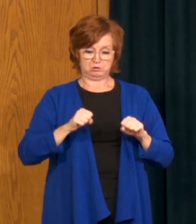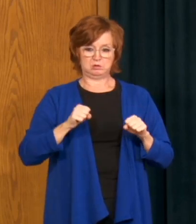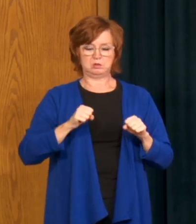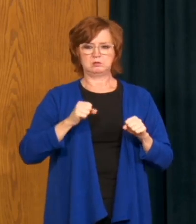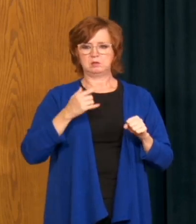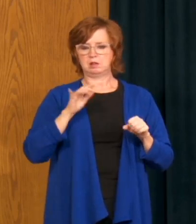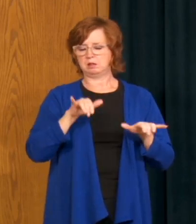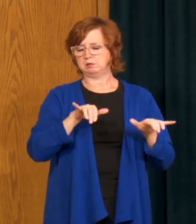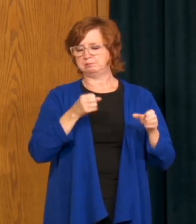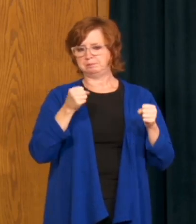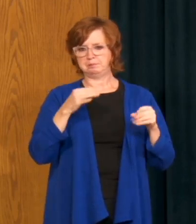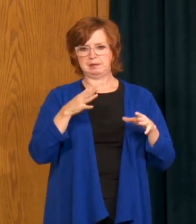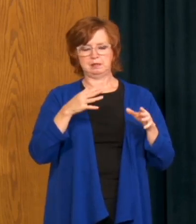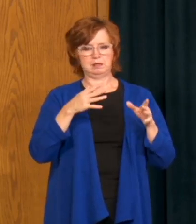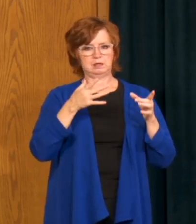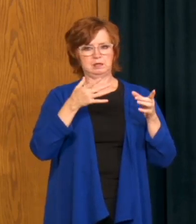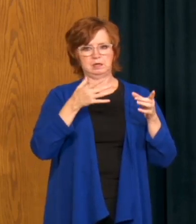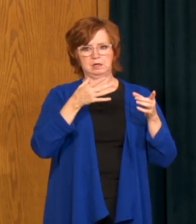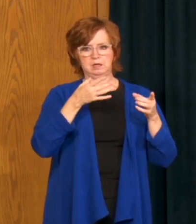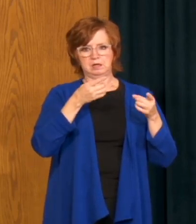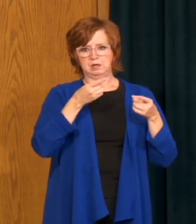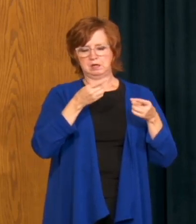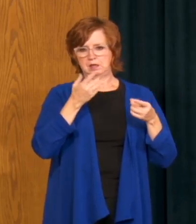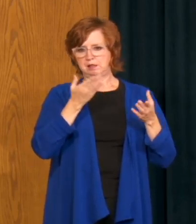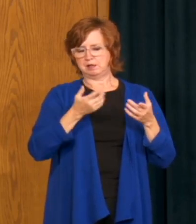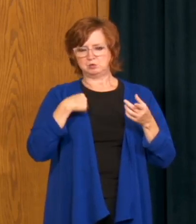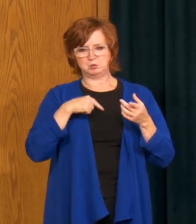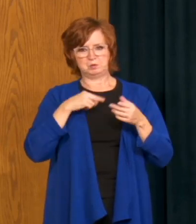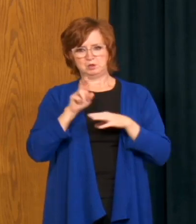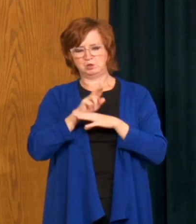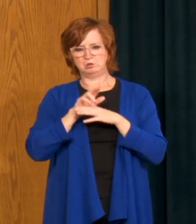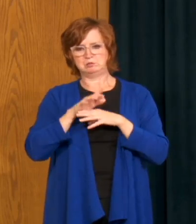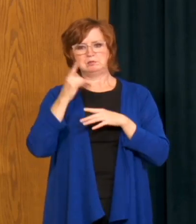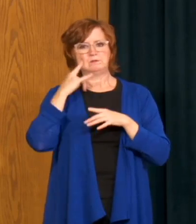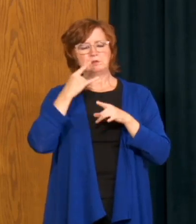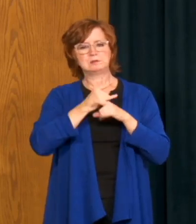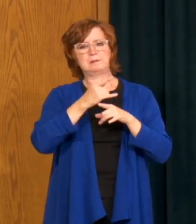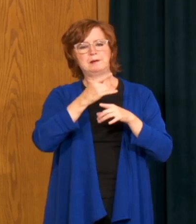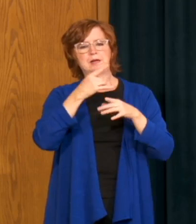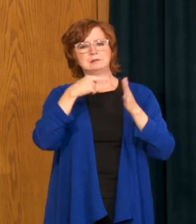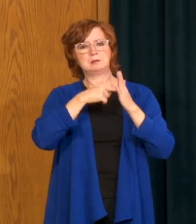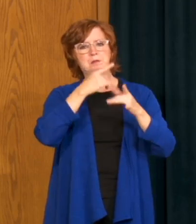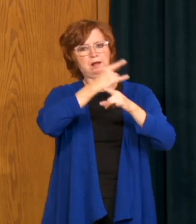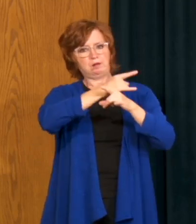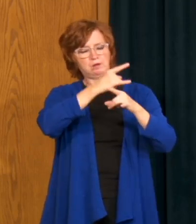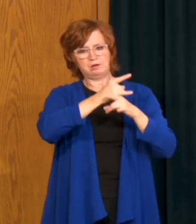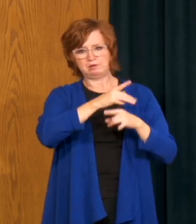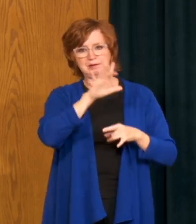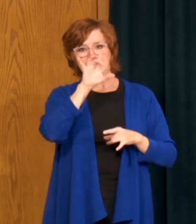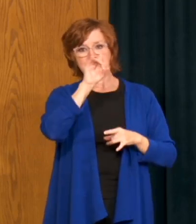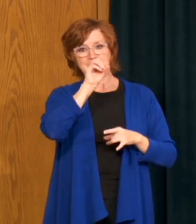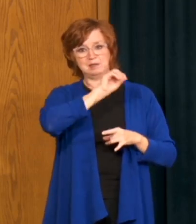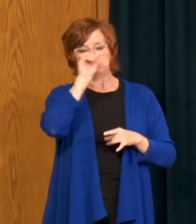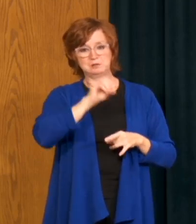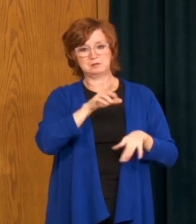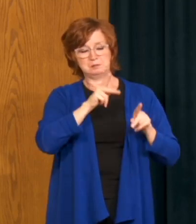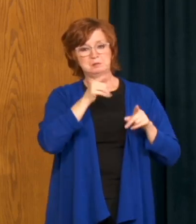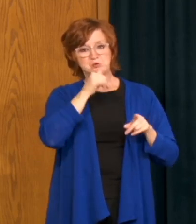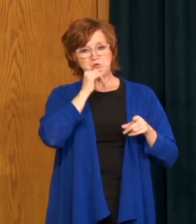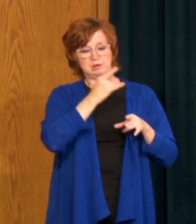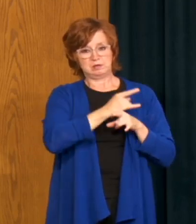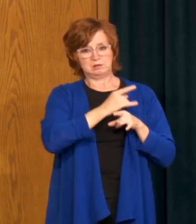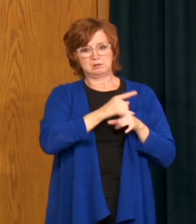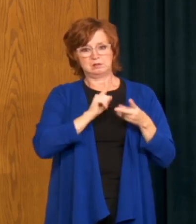familiar with many of us use. For example, alcohol. 80% of the population consumes alcohol, 60% responsibly, 20% may